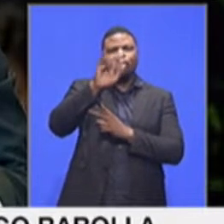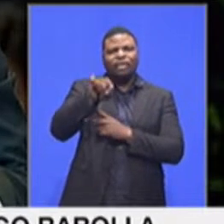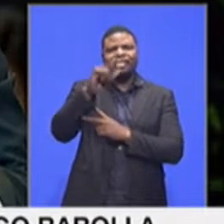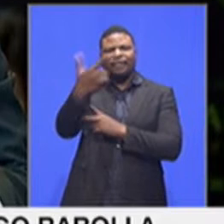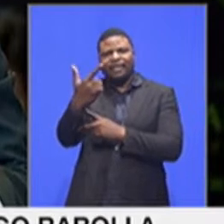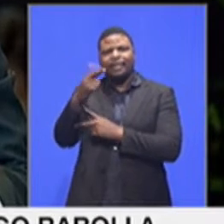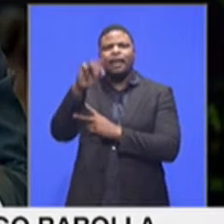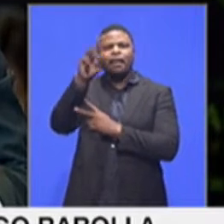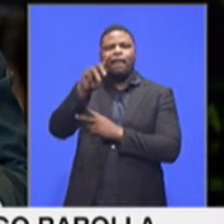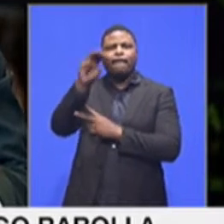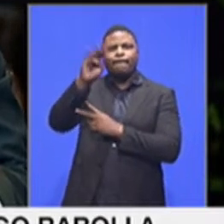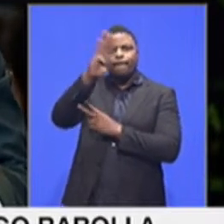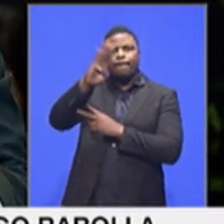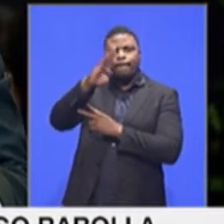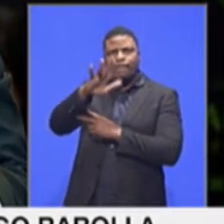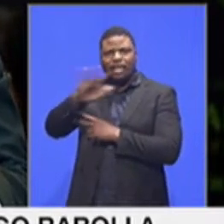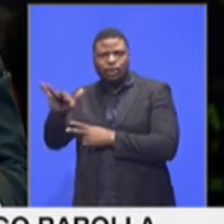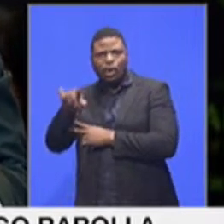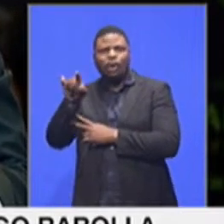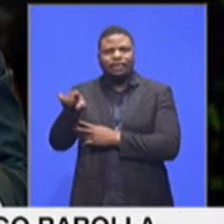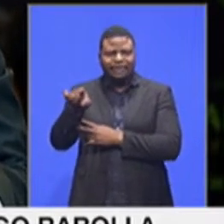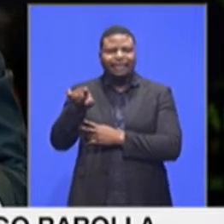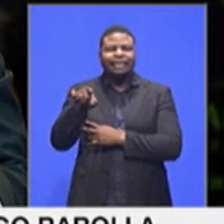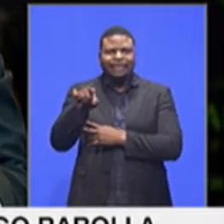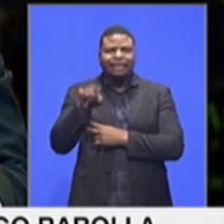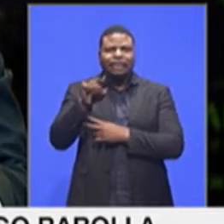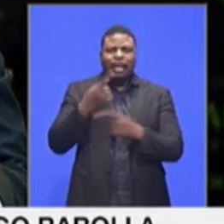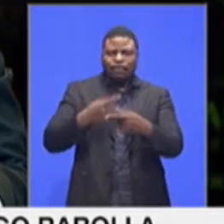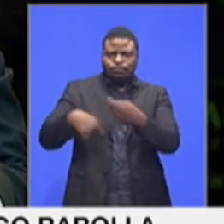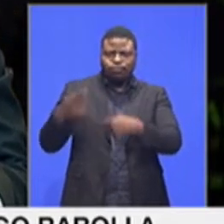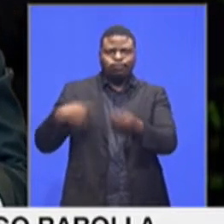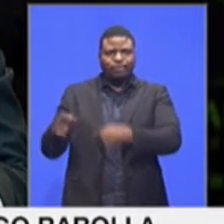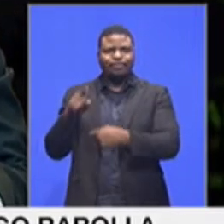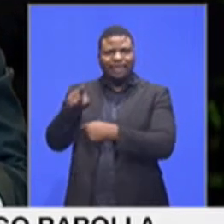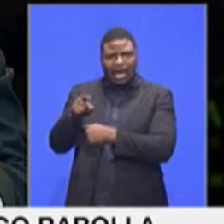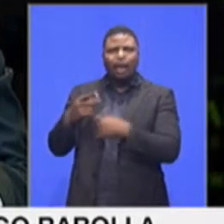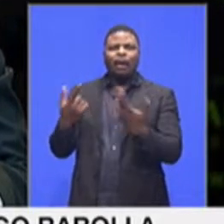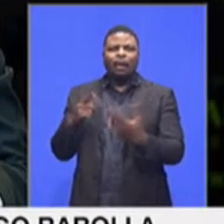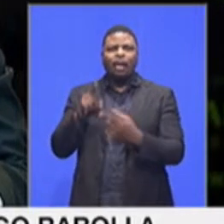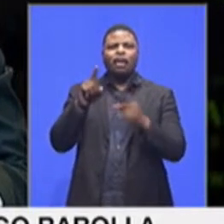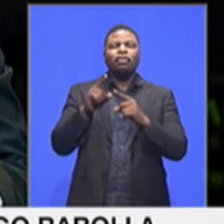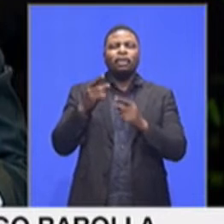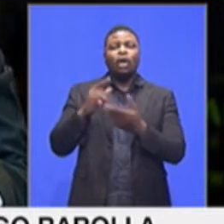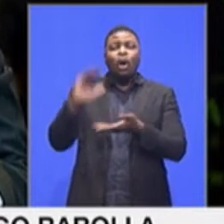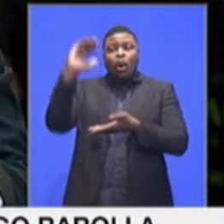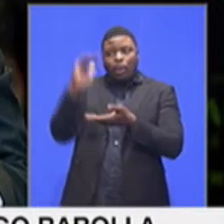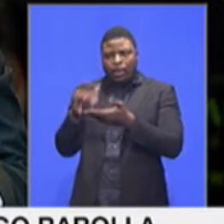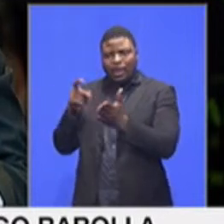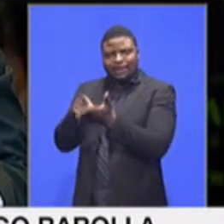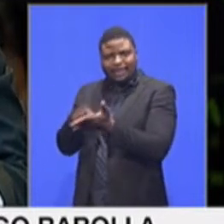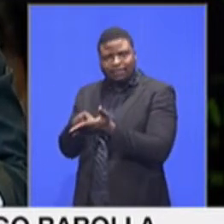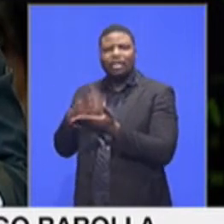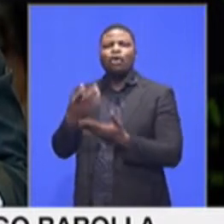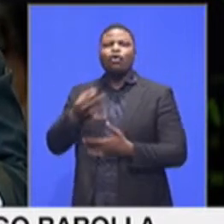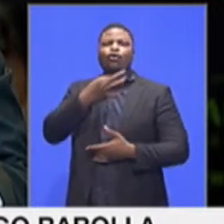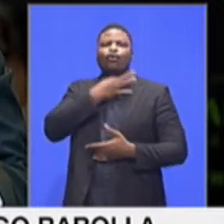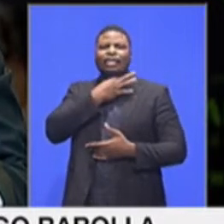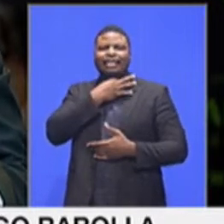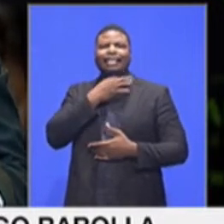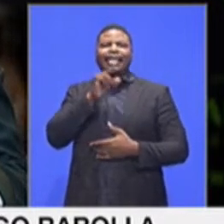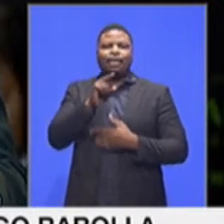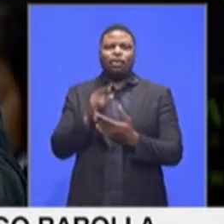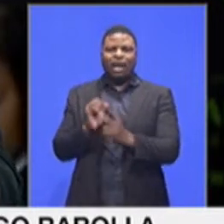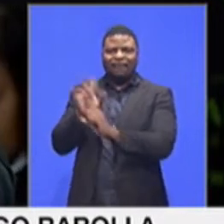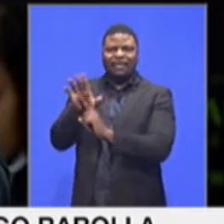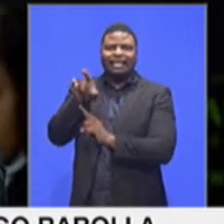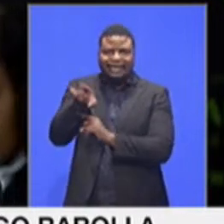guaranteed. Explicitly taking on this debt will reduce fiscal risk and enhance long-term fiscal